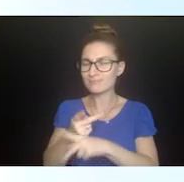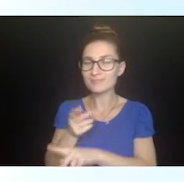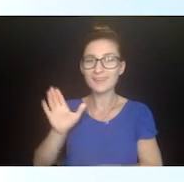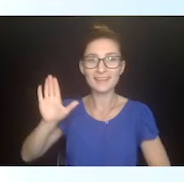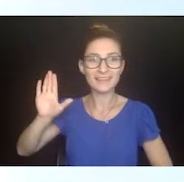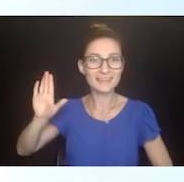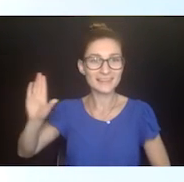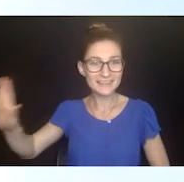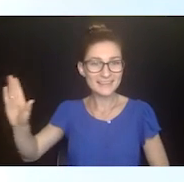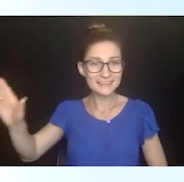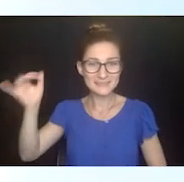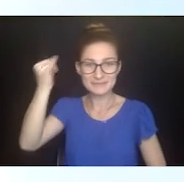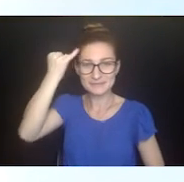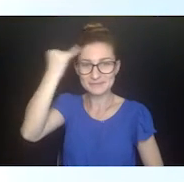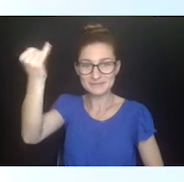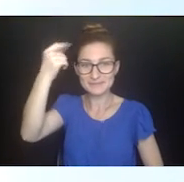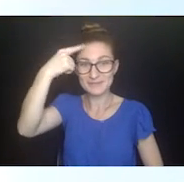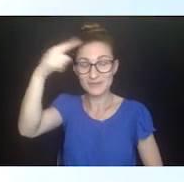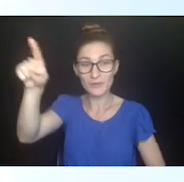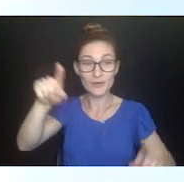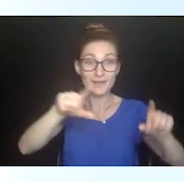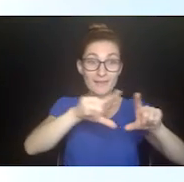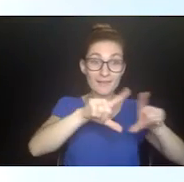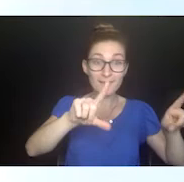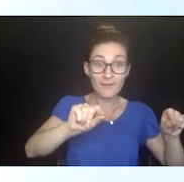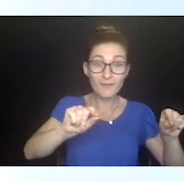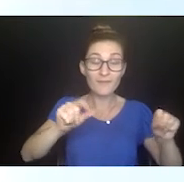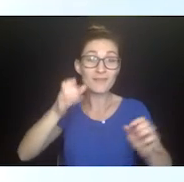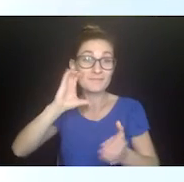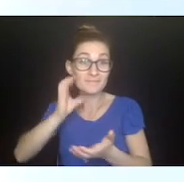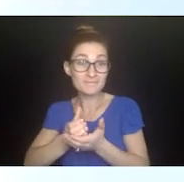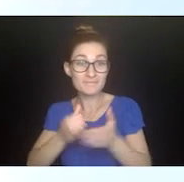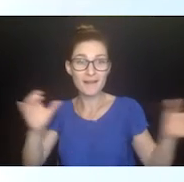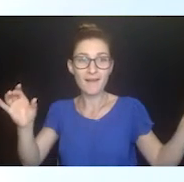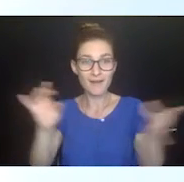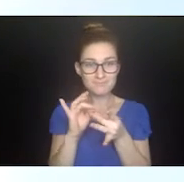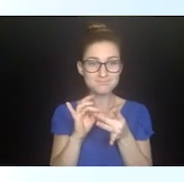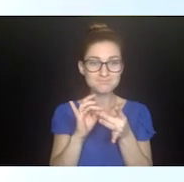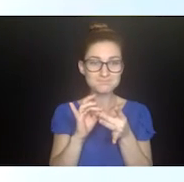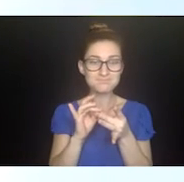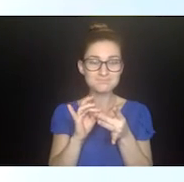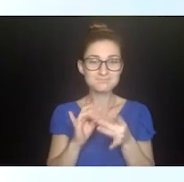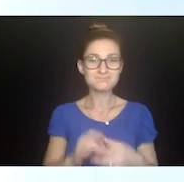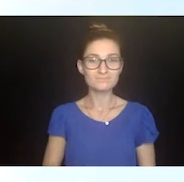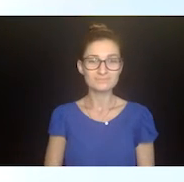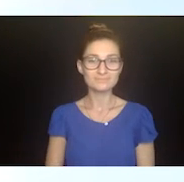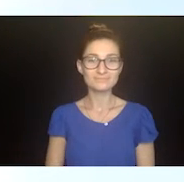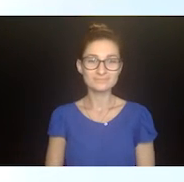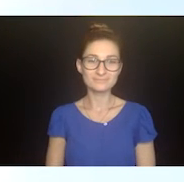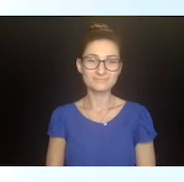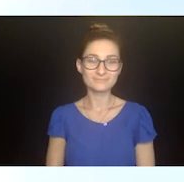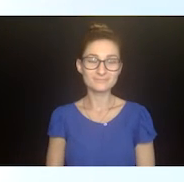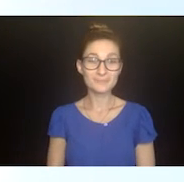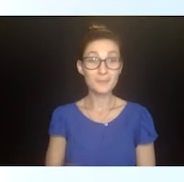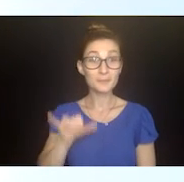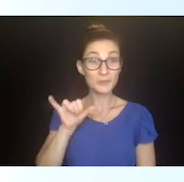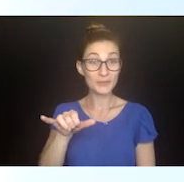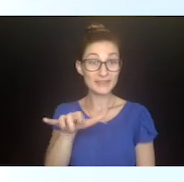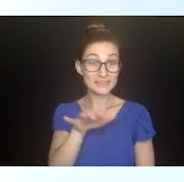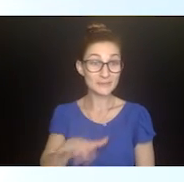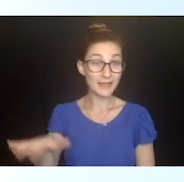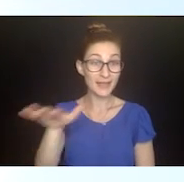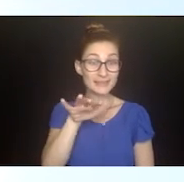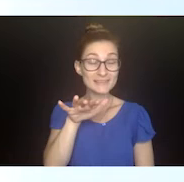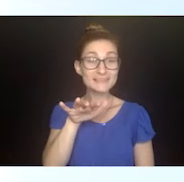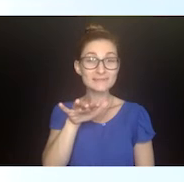actually come up with the idea of working with photos and oracle cards. So it's in this space